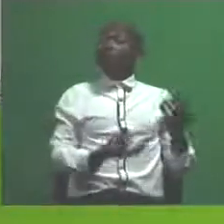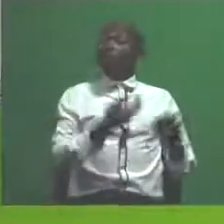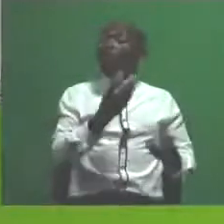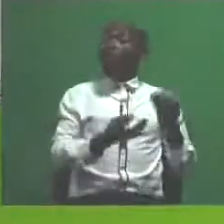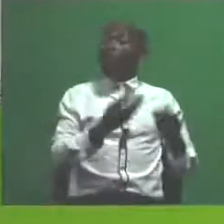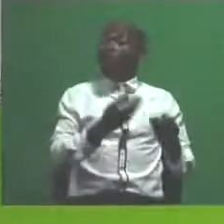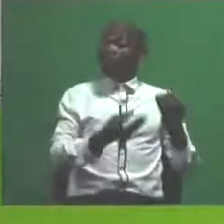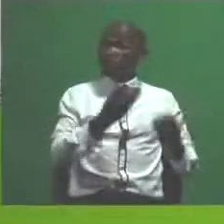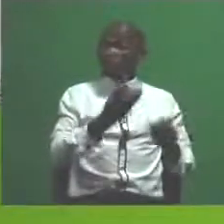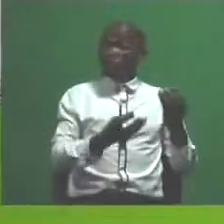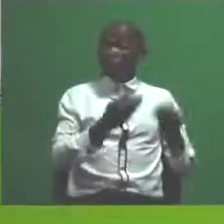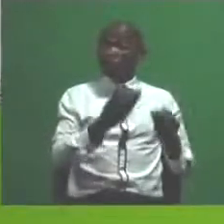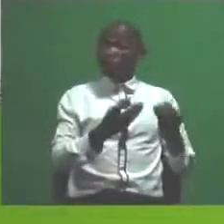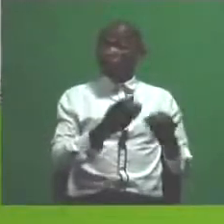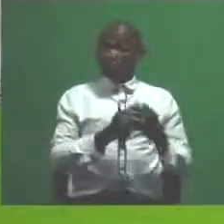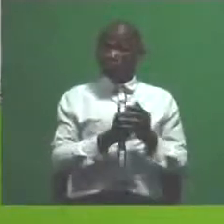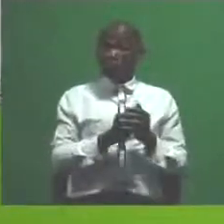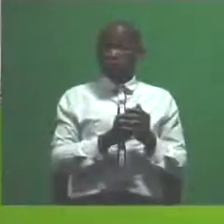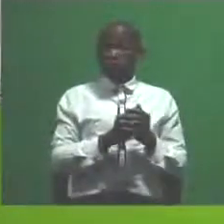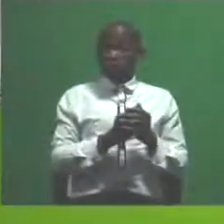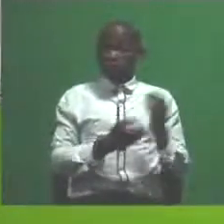right? It's too hot.